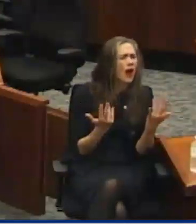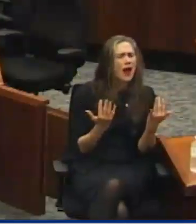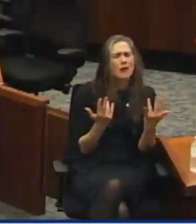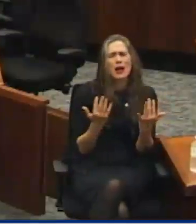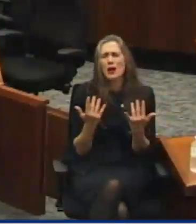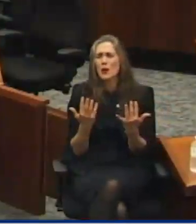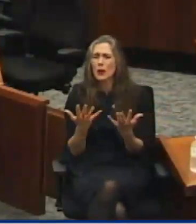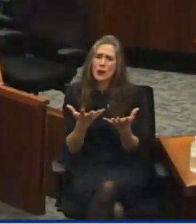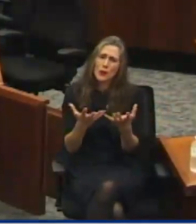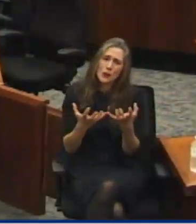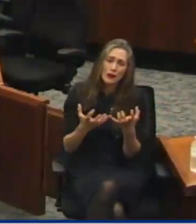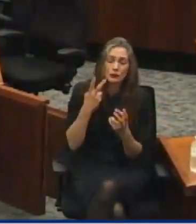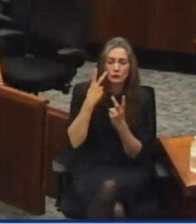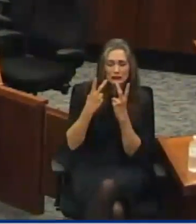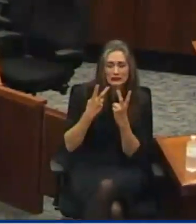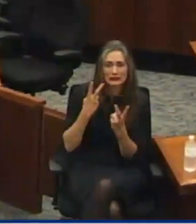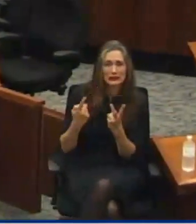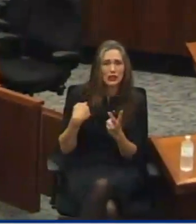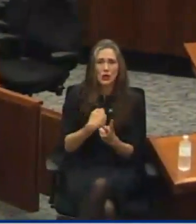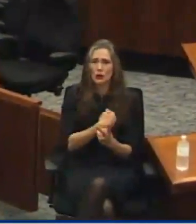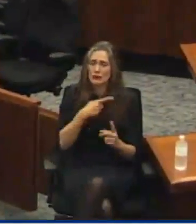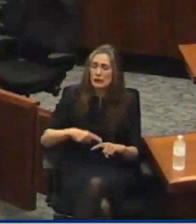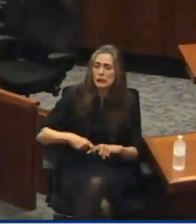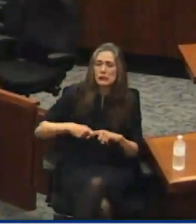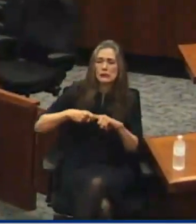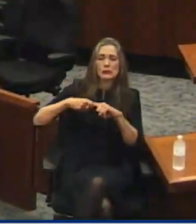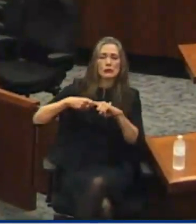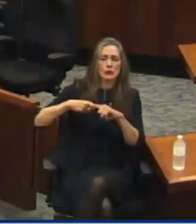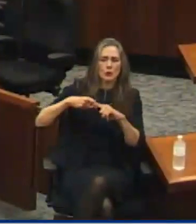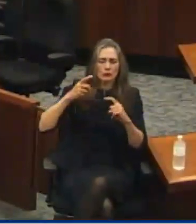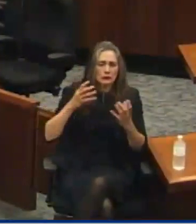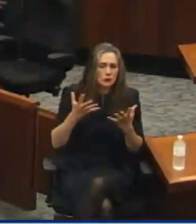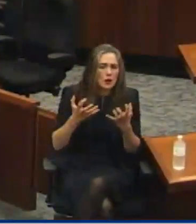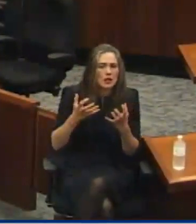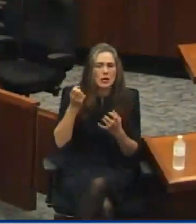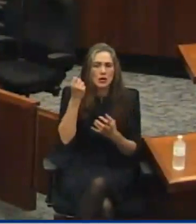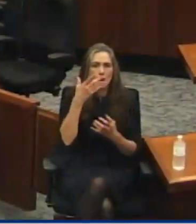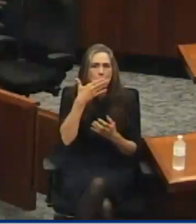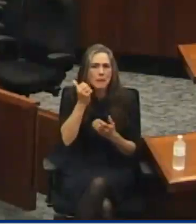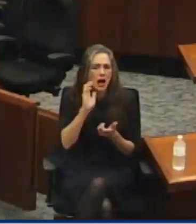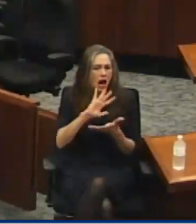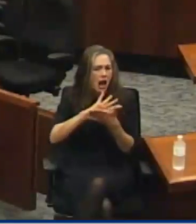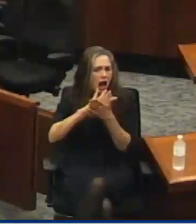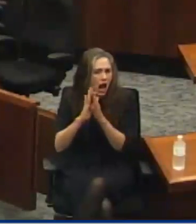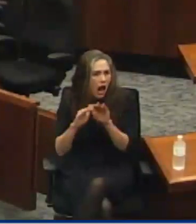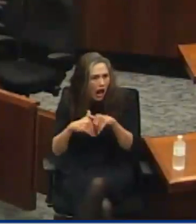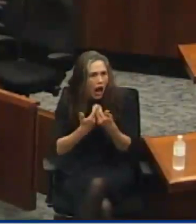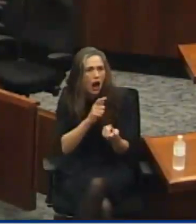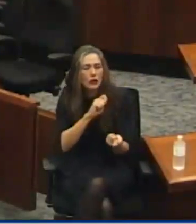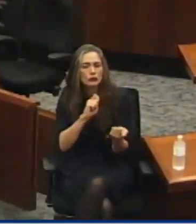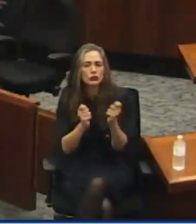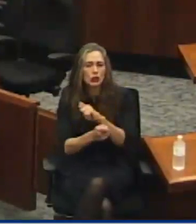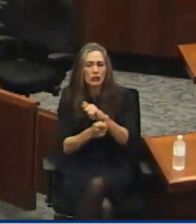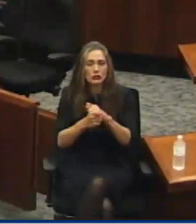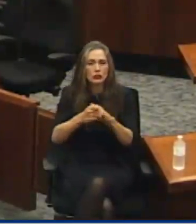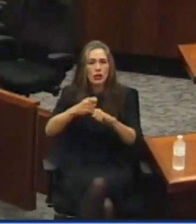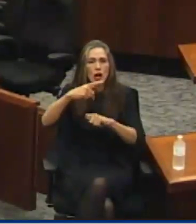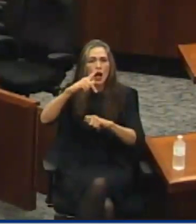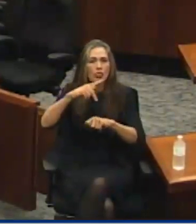that that we've all kind of been on pause for, so we could better understand what's changed in our community, what topography has